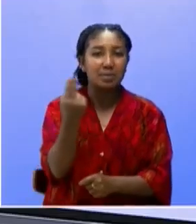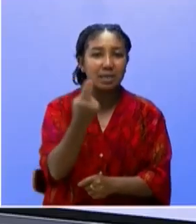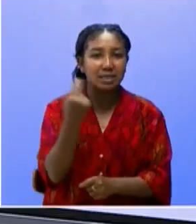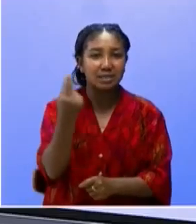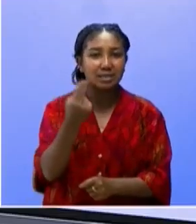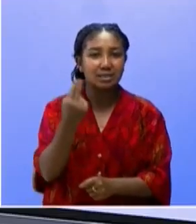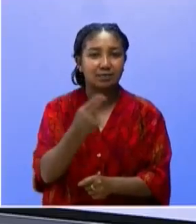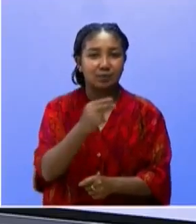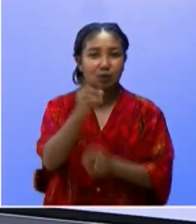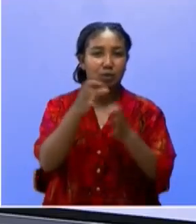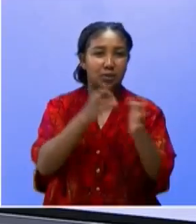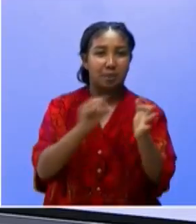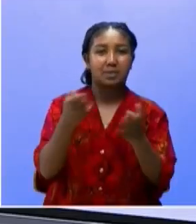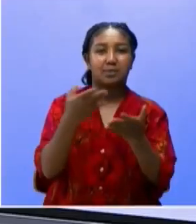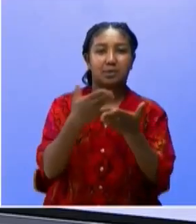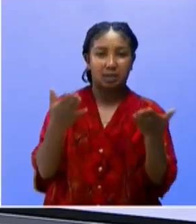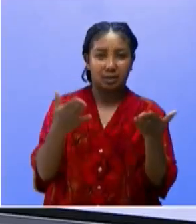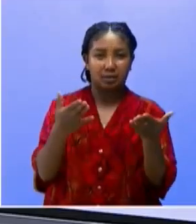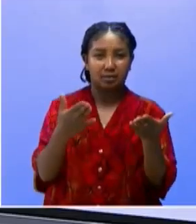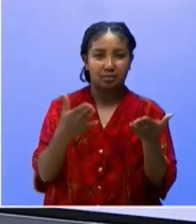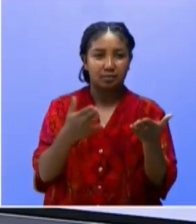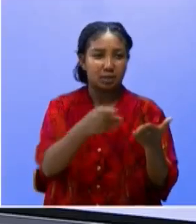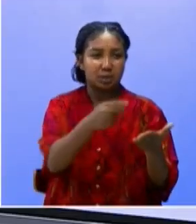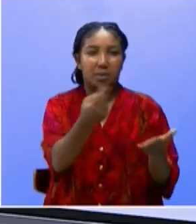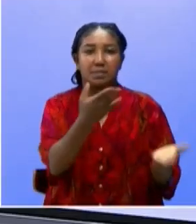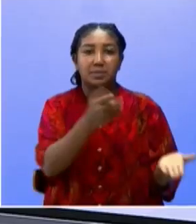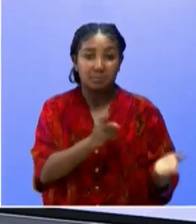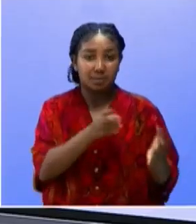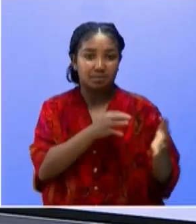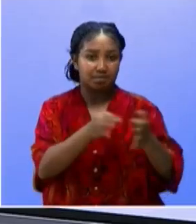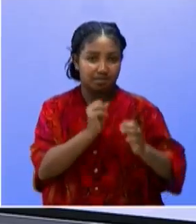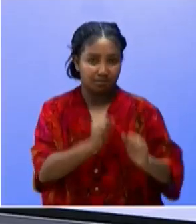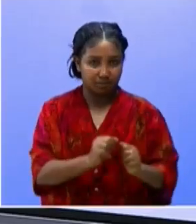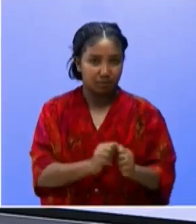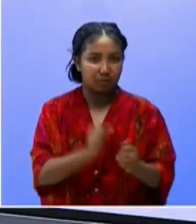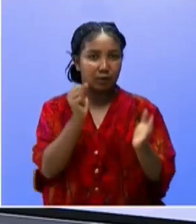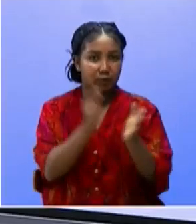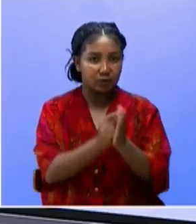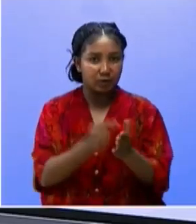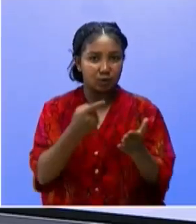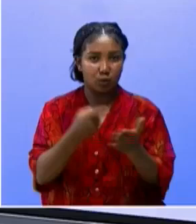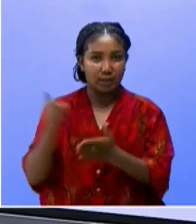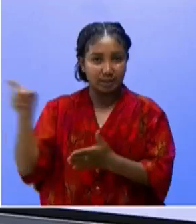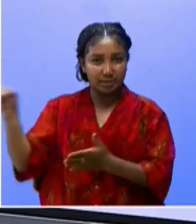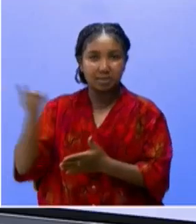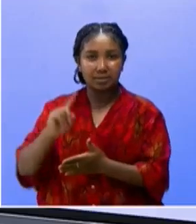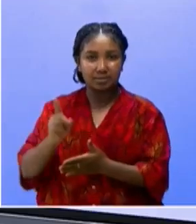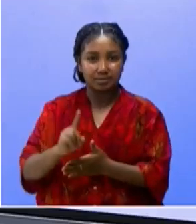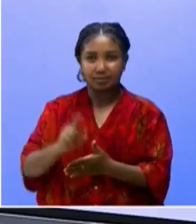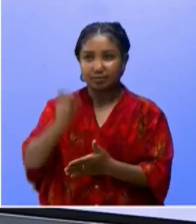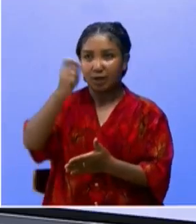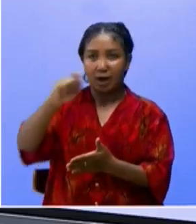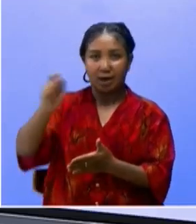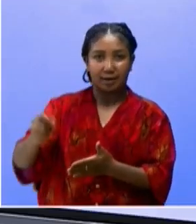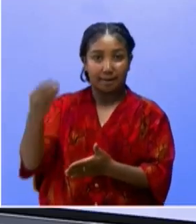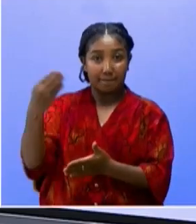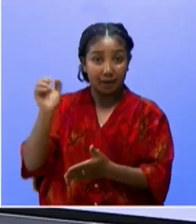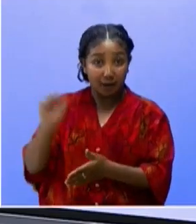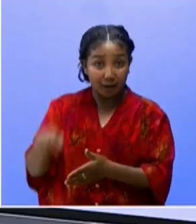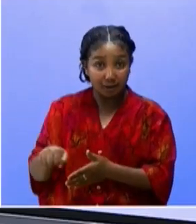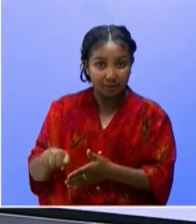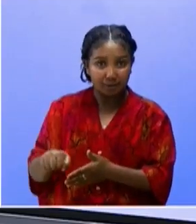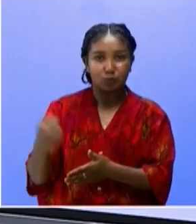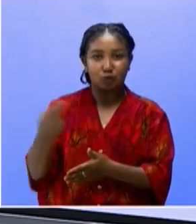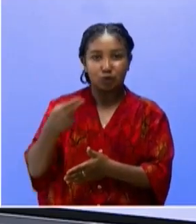yeah? You describe something by its purpose, yes? For example, this one is what? A writing pen.